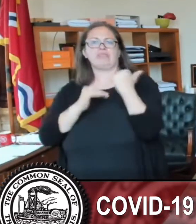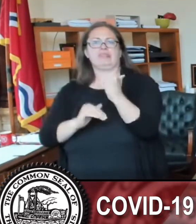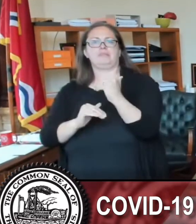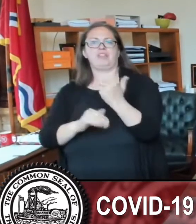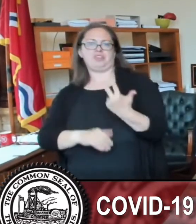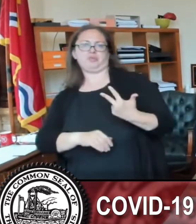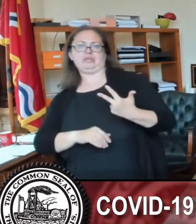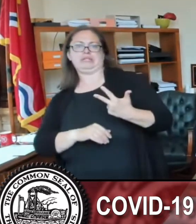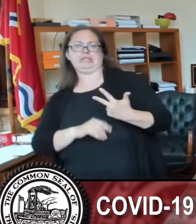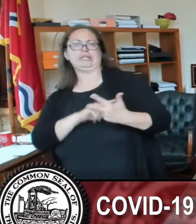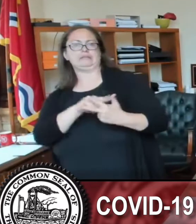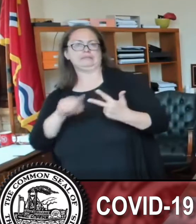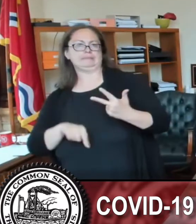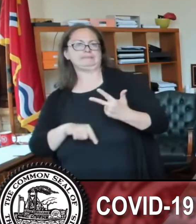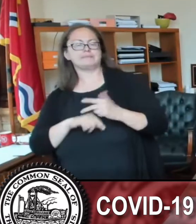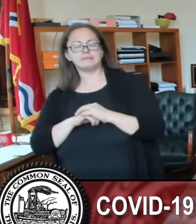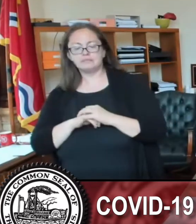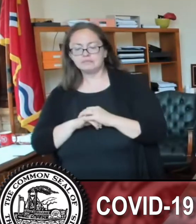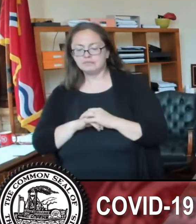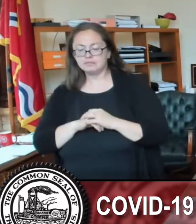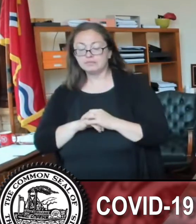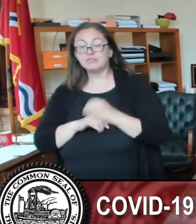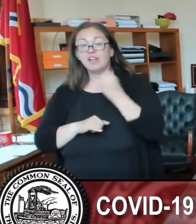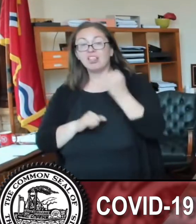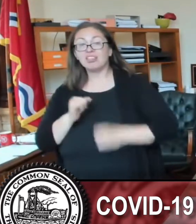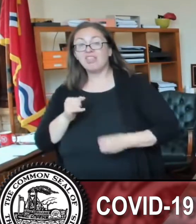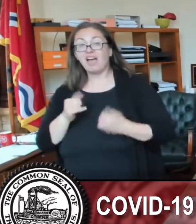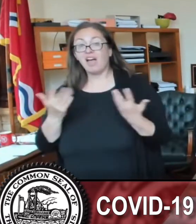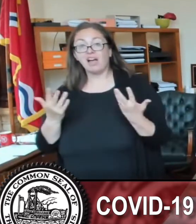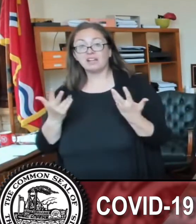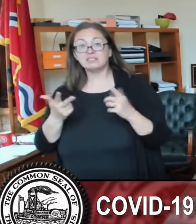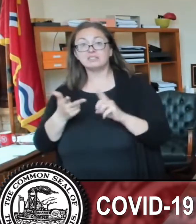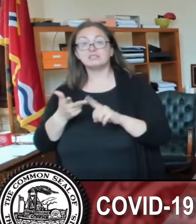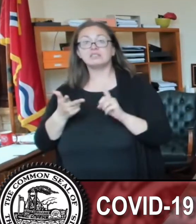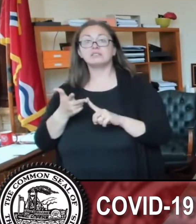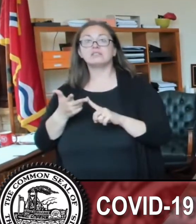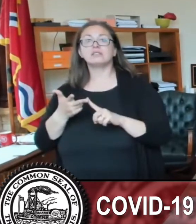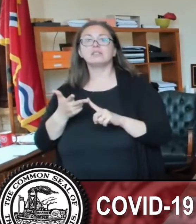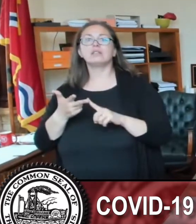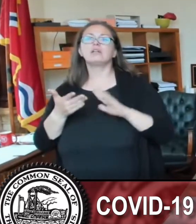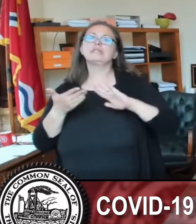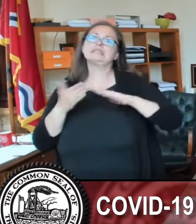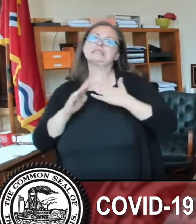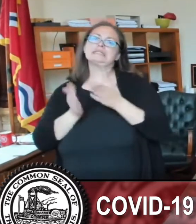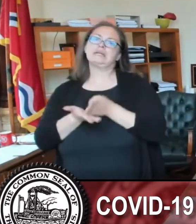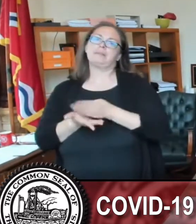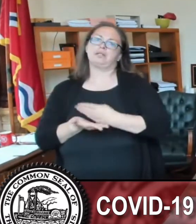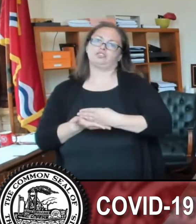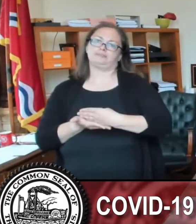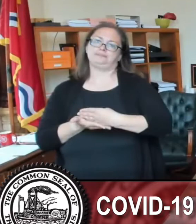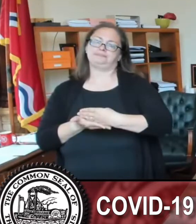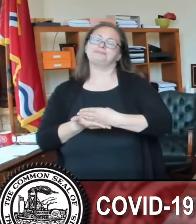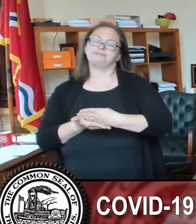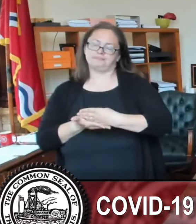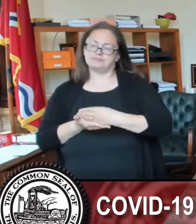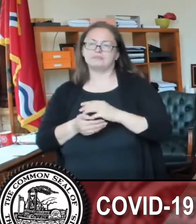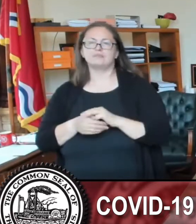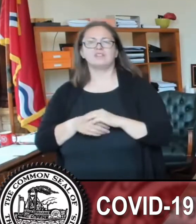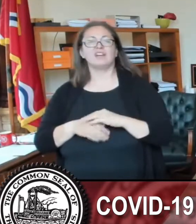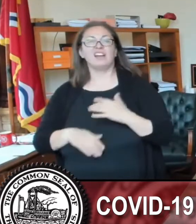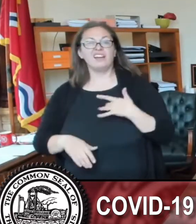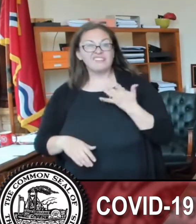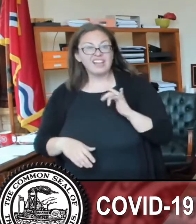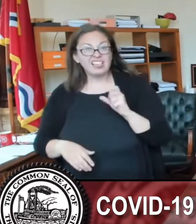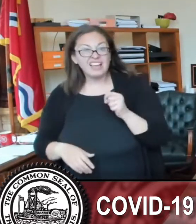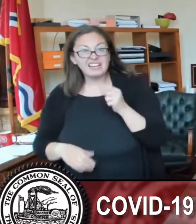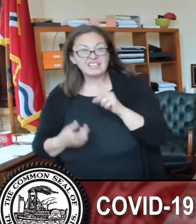things. And the last one is the city budget. So it might not feel like this to